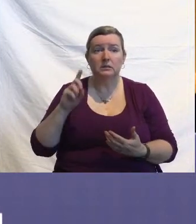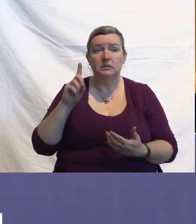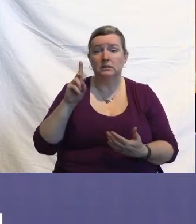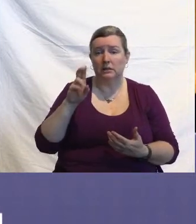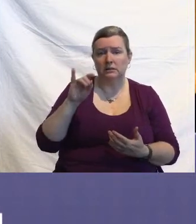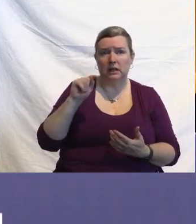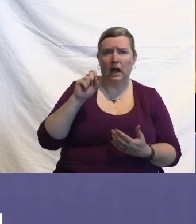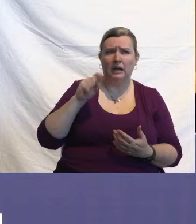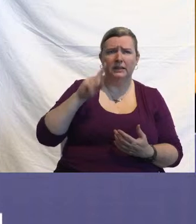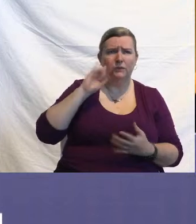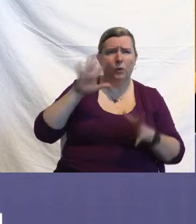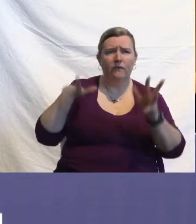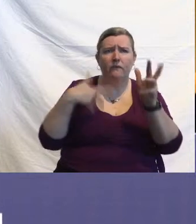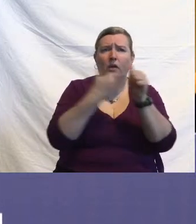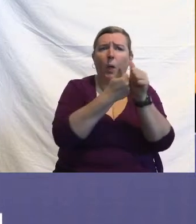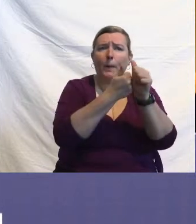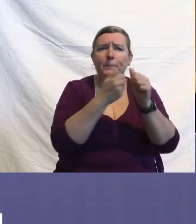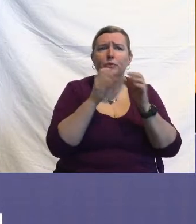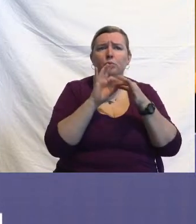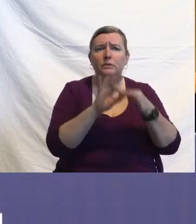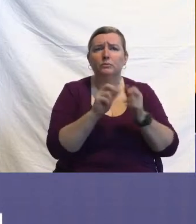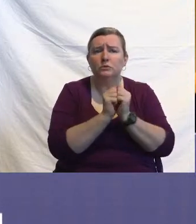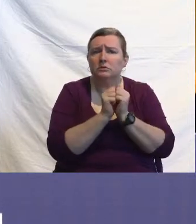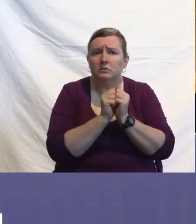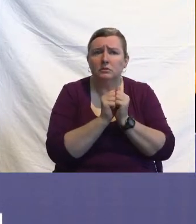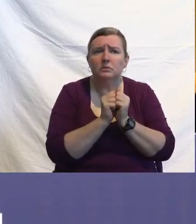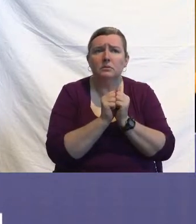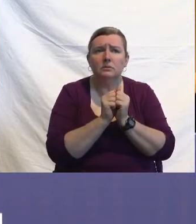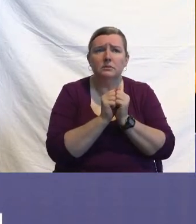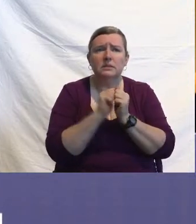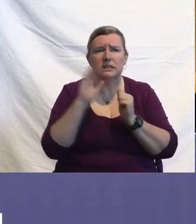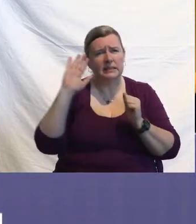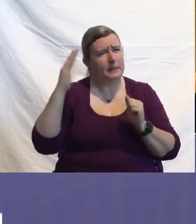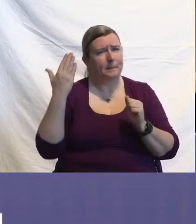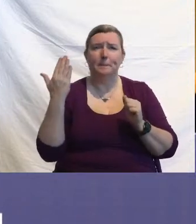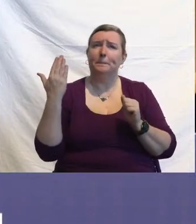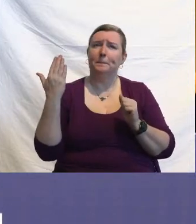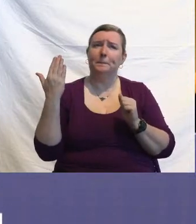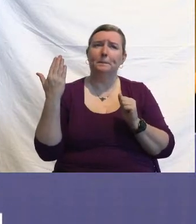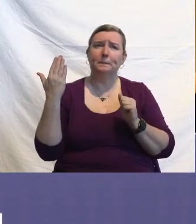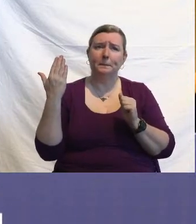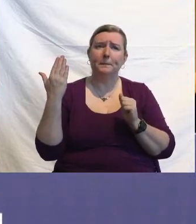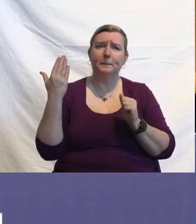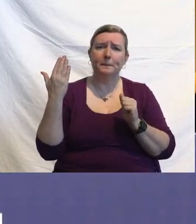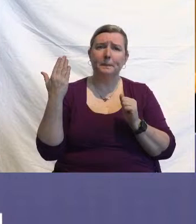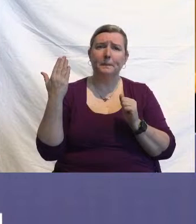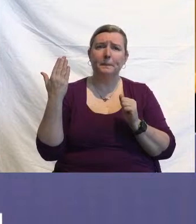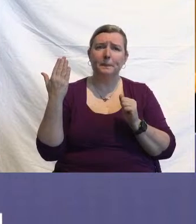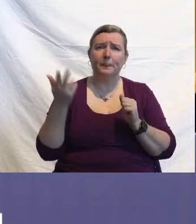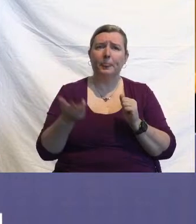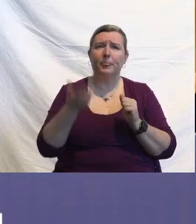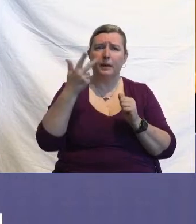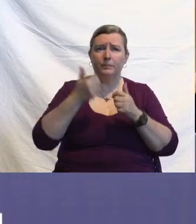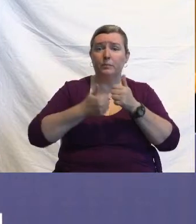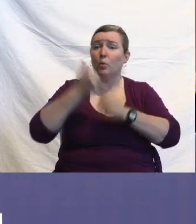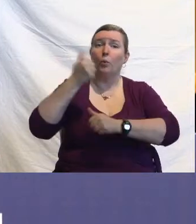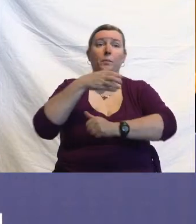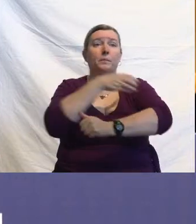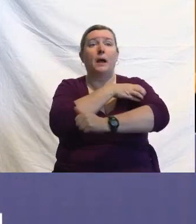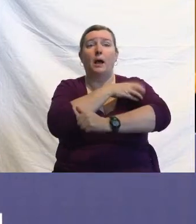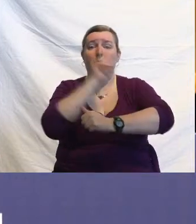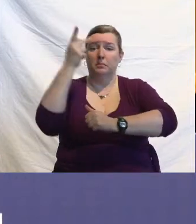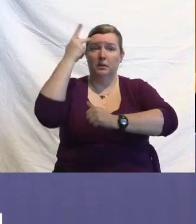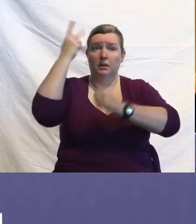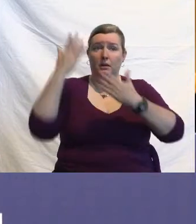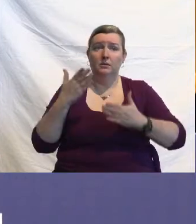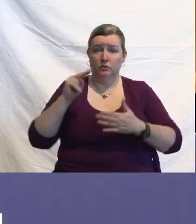with, that it's looking relatively likely that the three most powerful politicians in New Jersey are going to once again